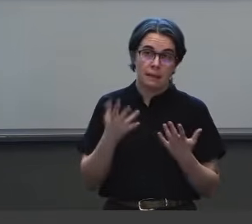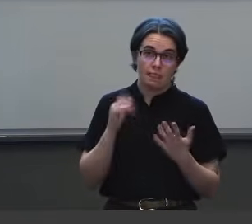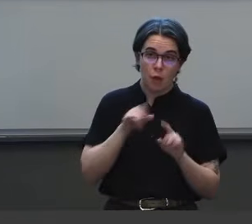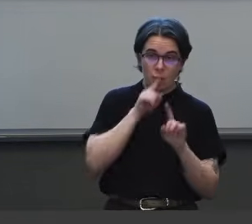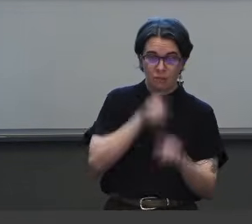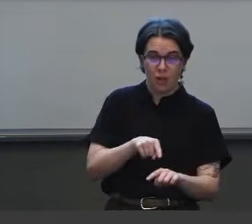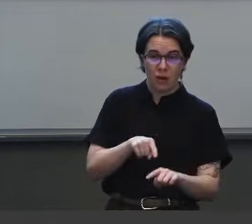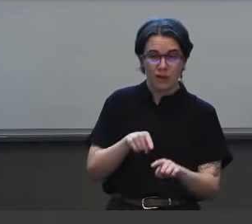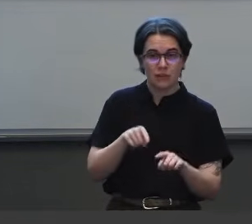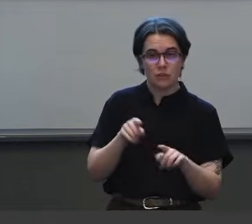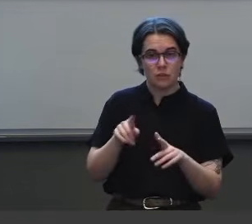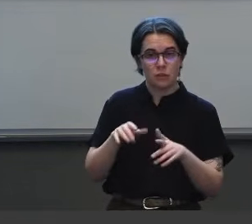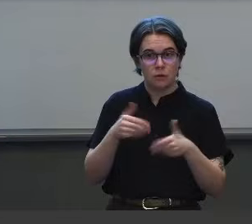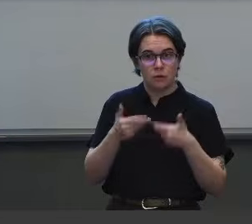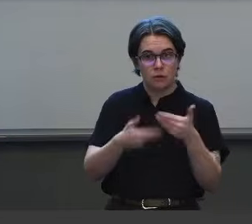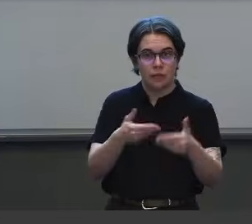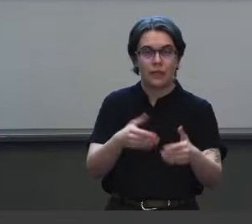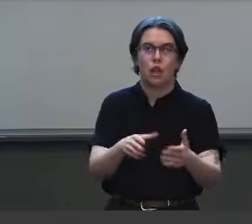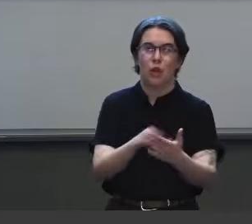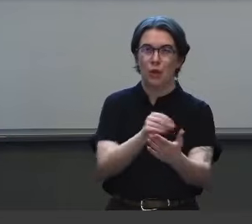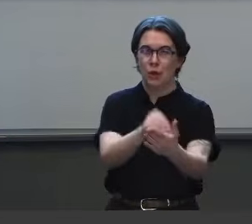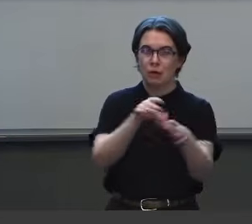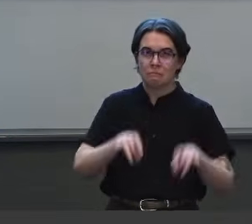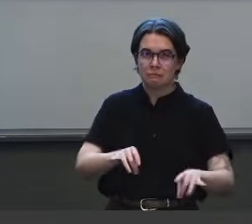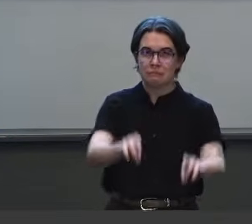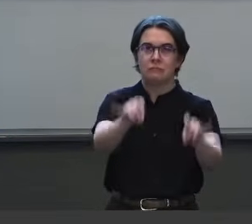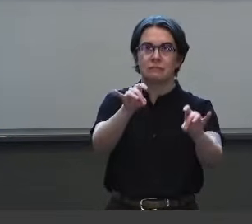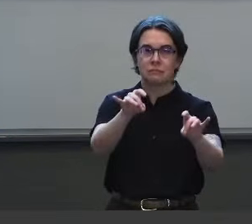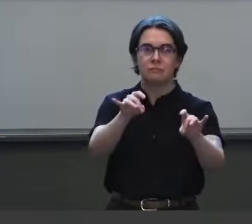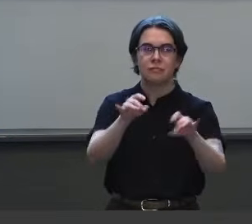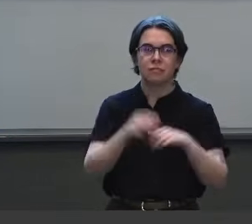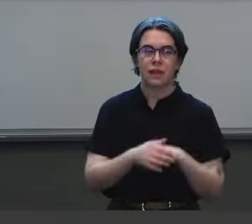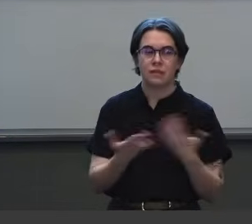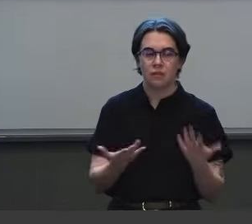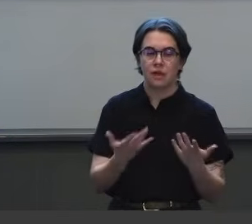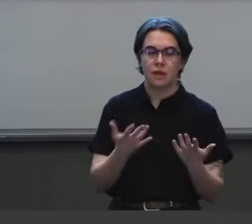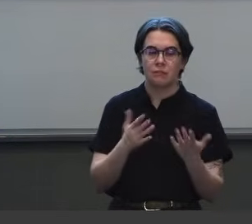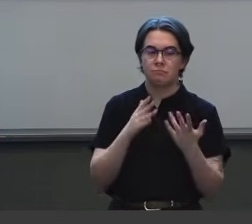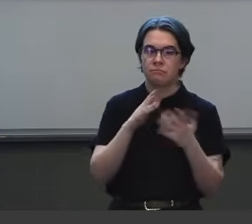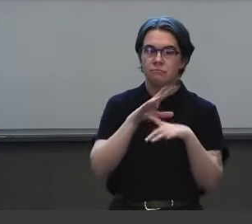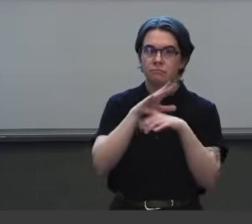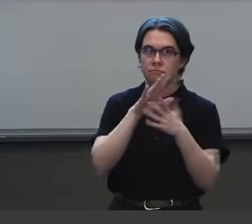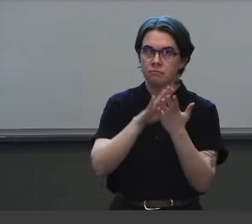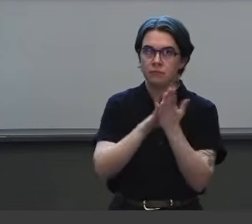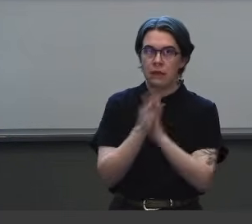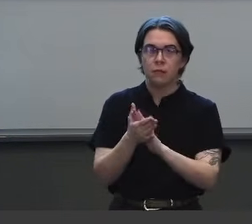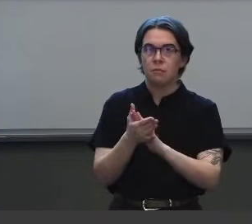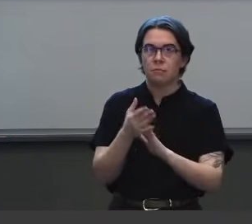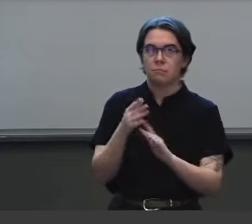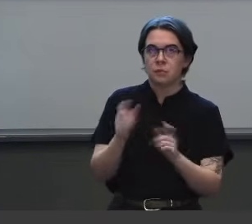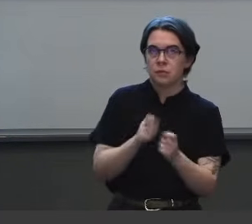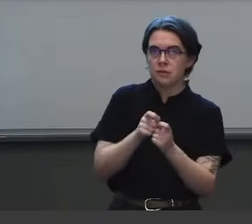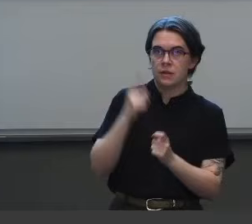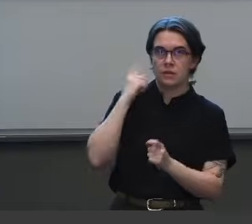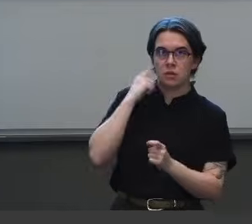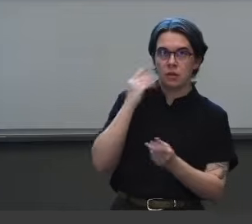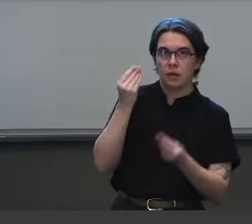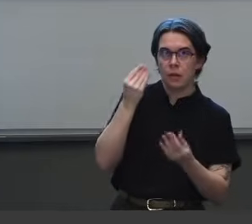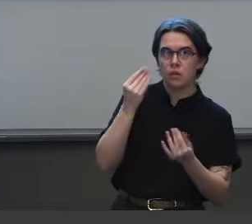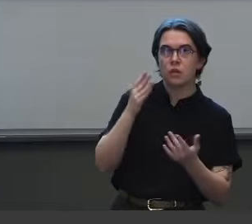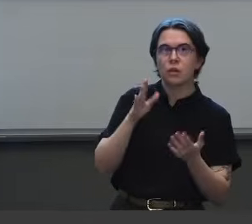so that sensory information is more likely to activate parts of the brain that signify threat or